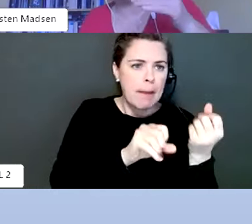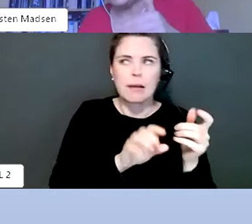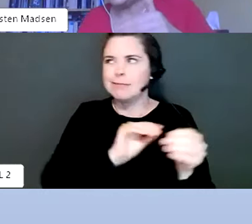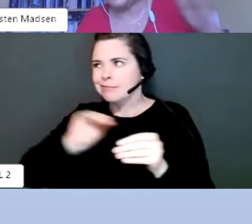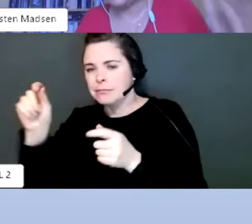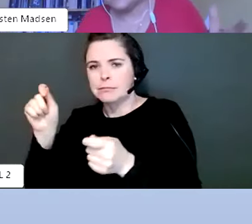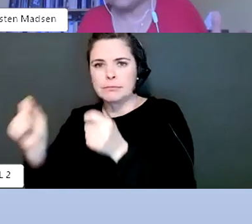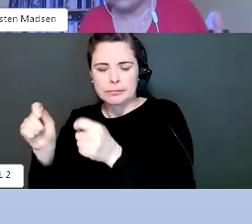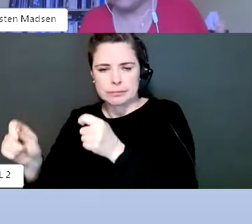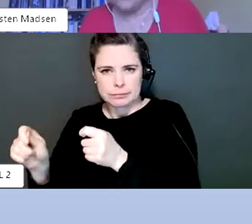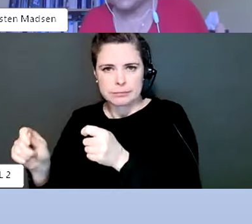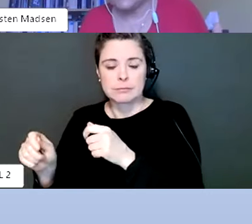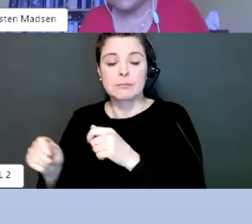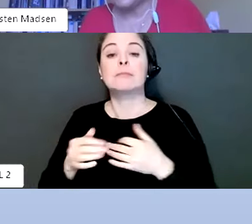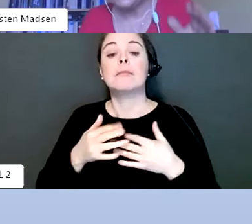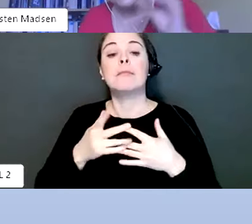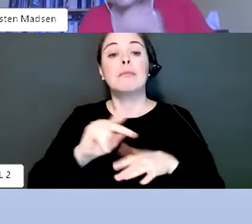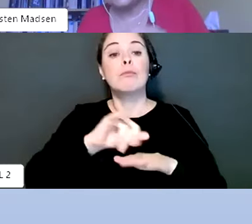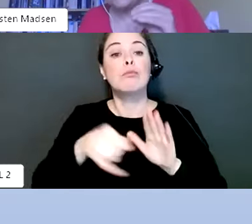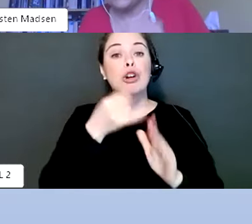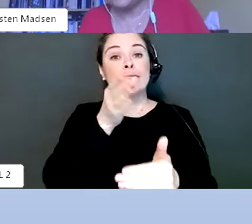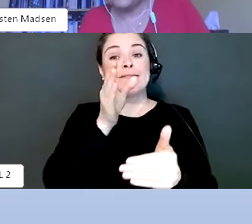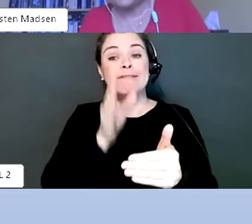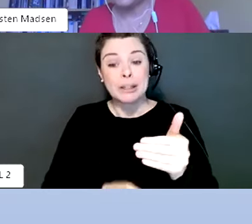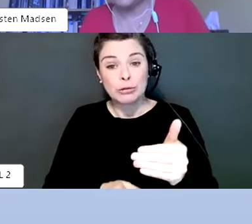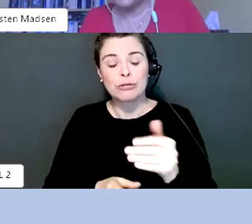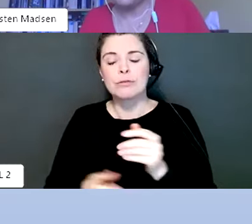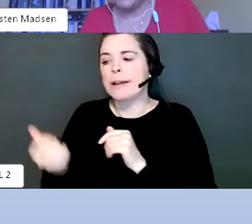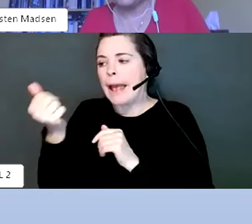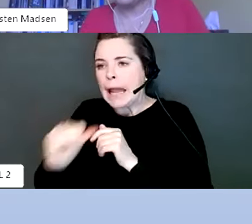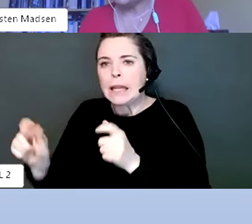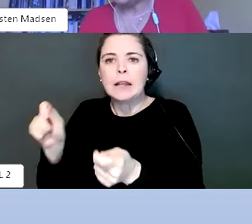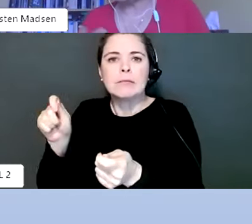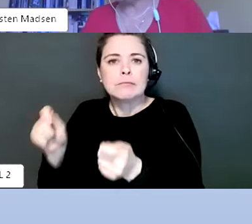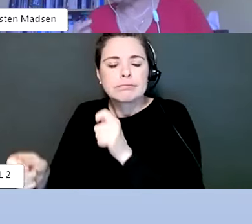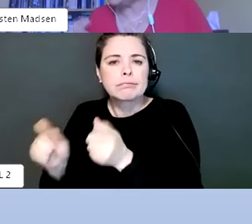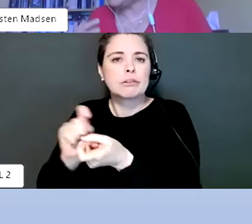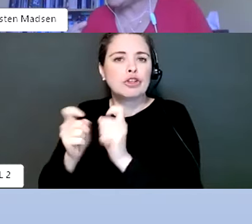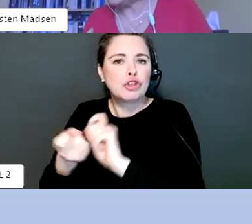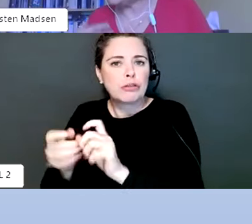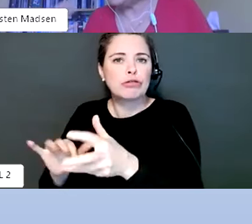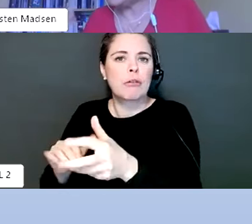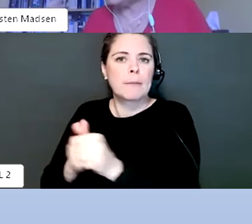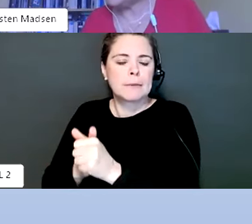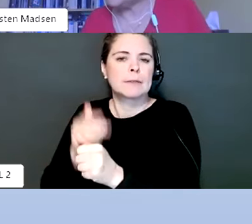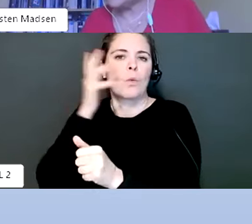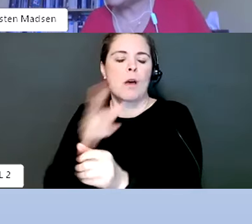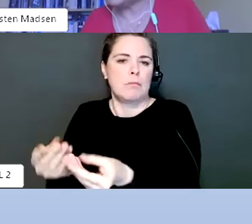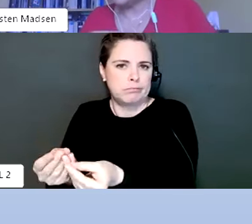project's ending this phase of it in December of 2025. So we're looking at the beginning